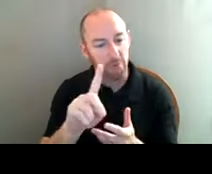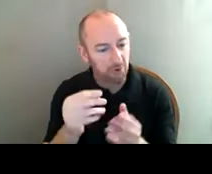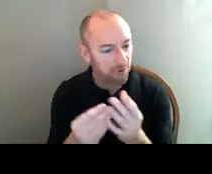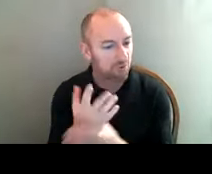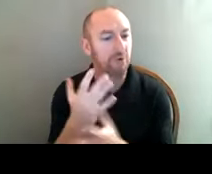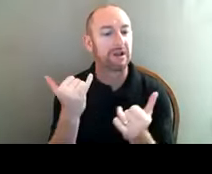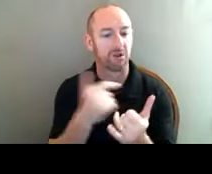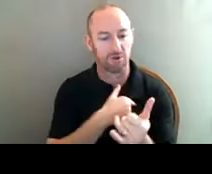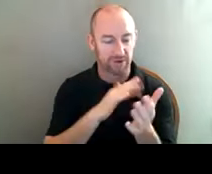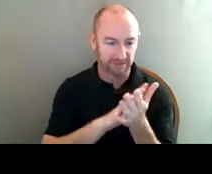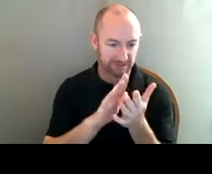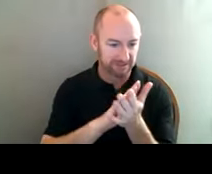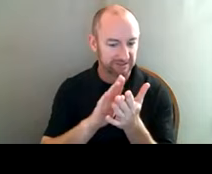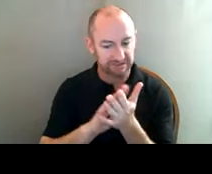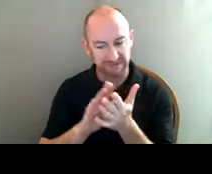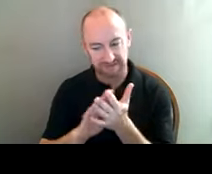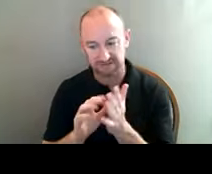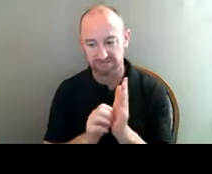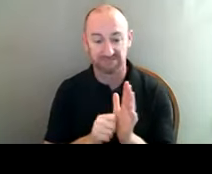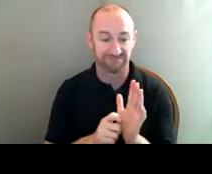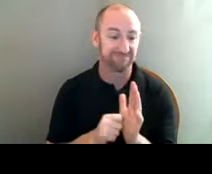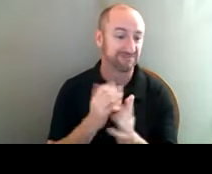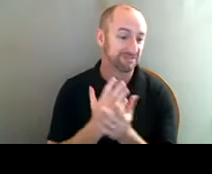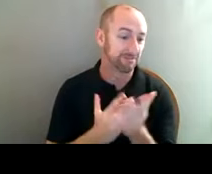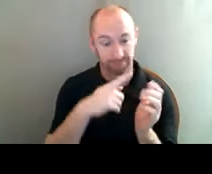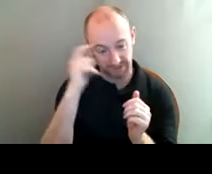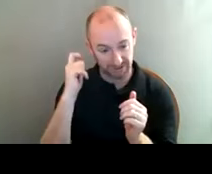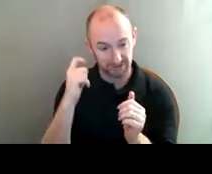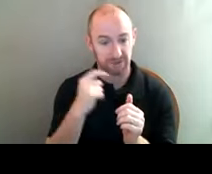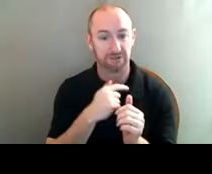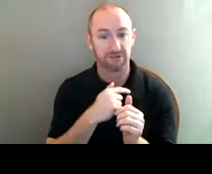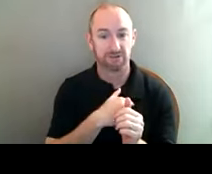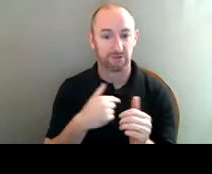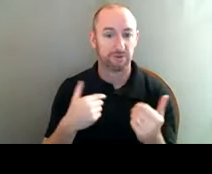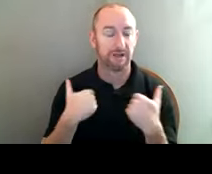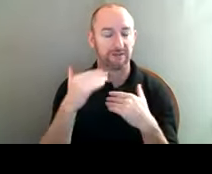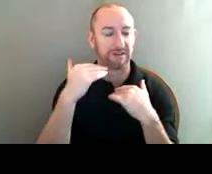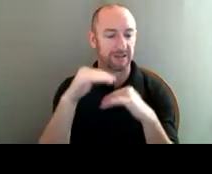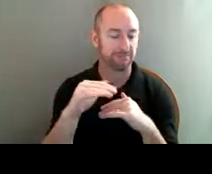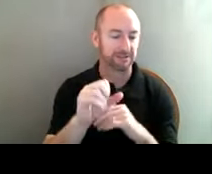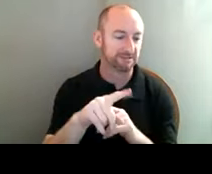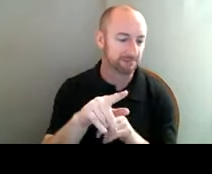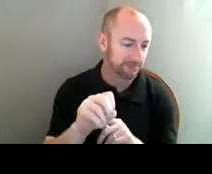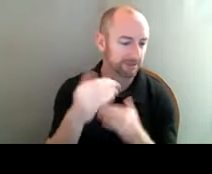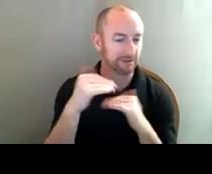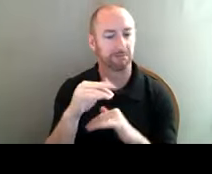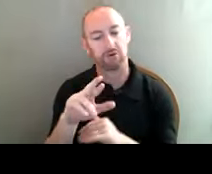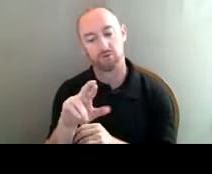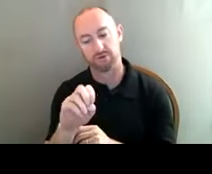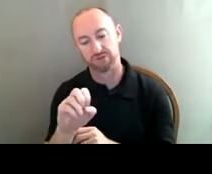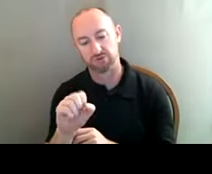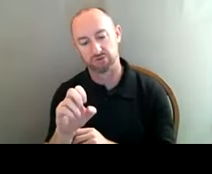go through and systematically deaccession some of those, because we have limited space and resources, and we want to always be able to